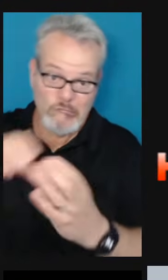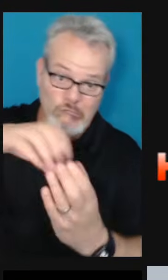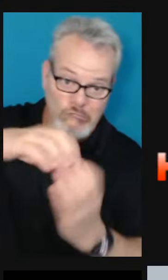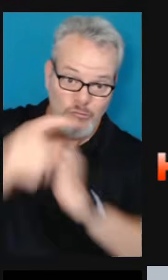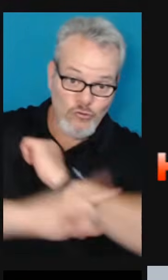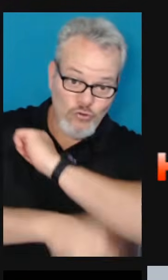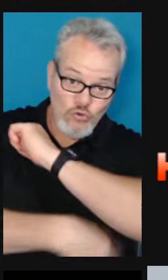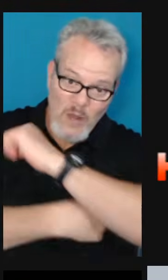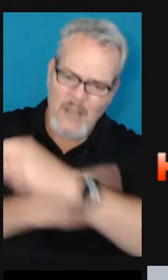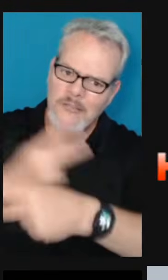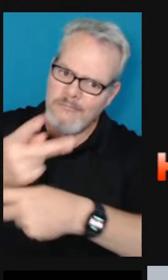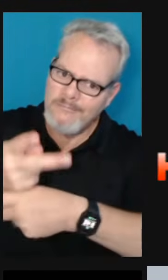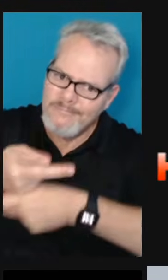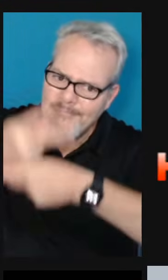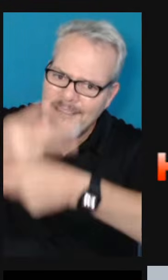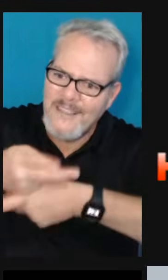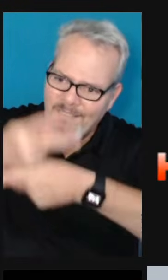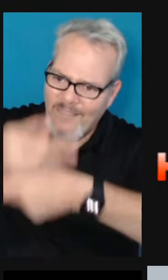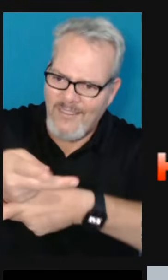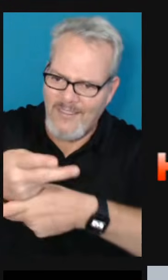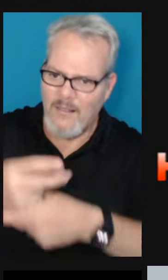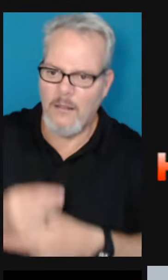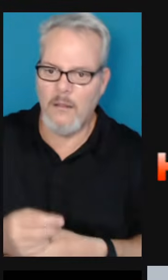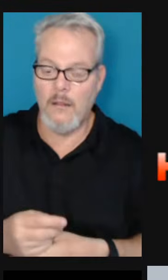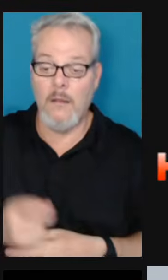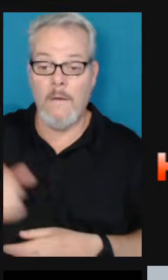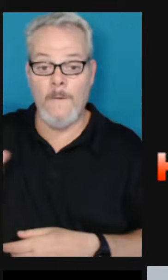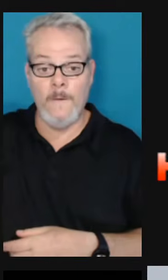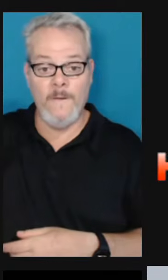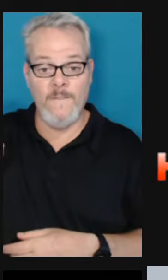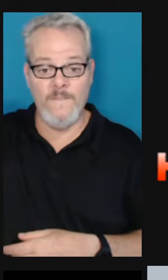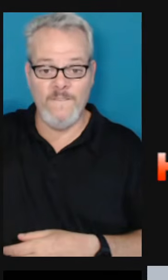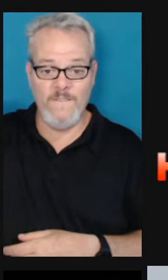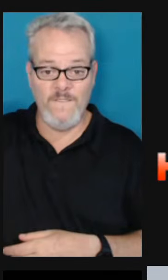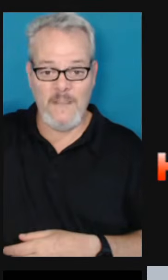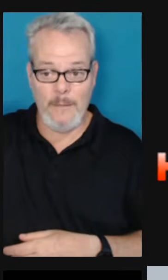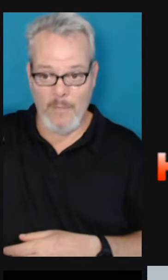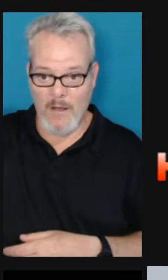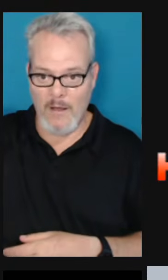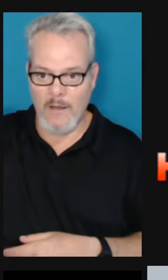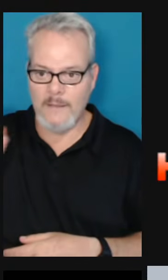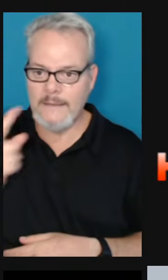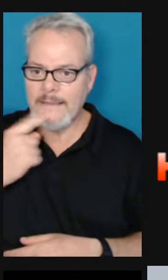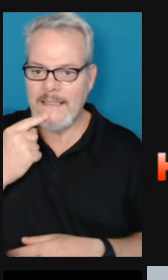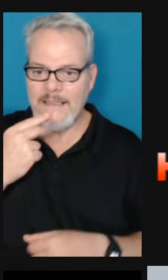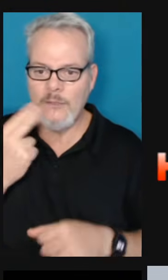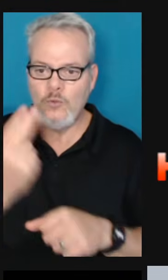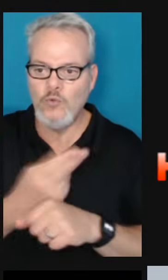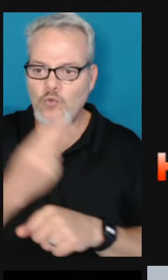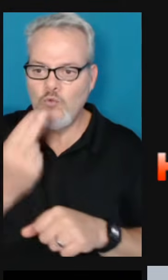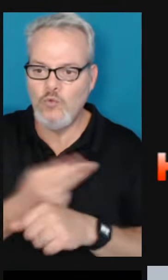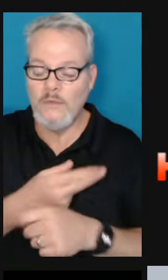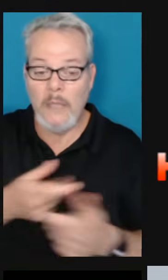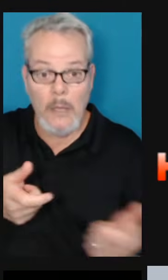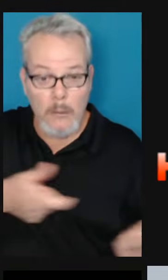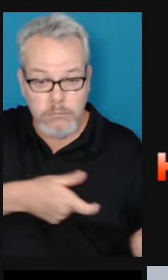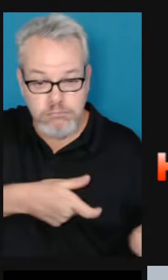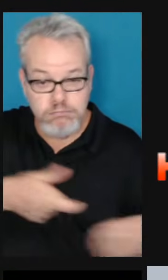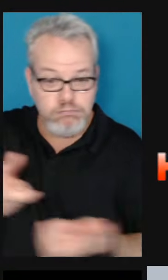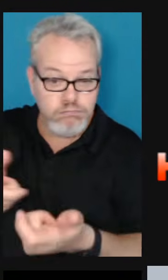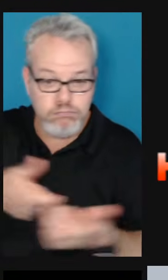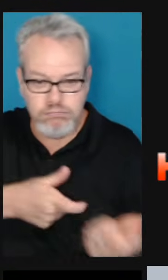Suggestions for removal from FEMA: blowing or dry sweeping should be minimized.